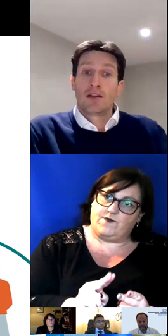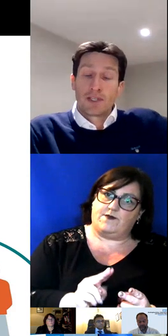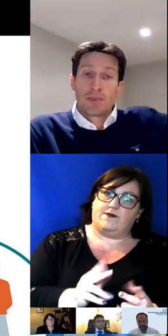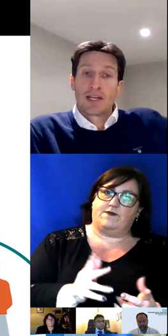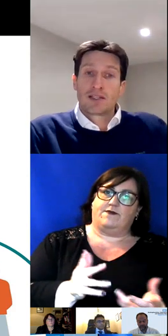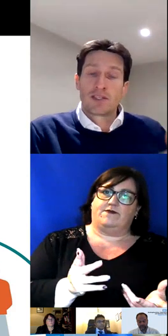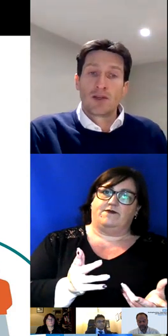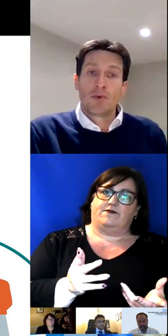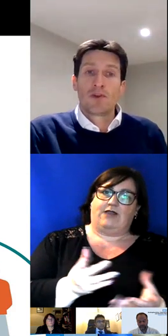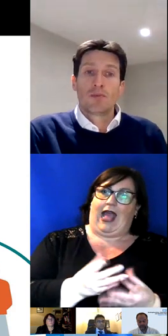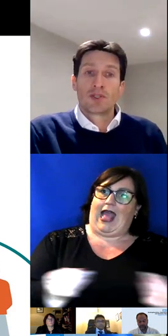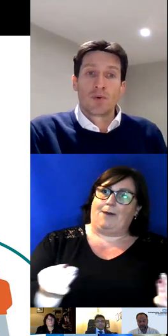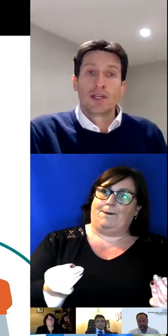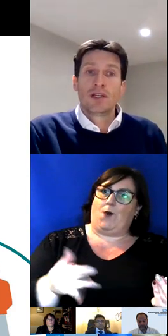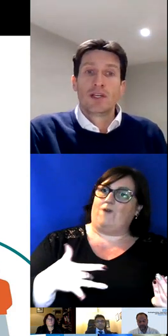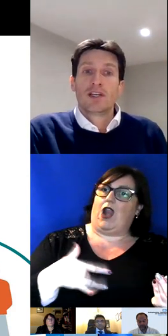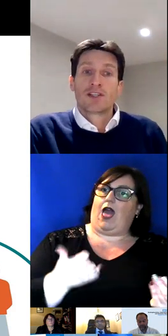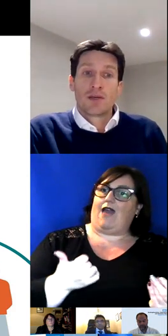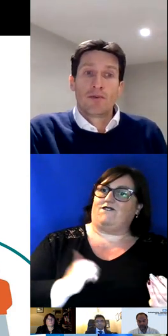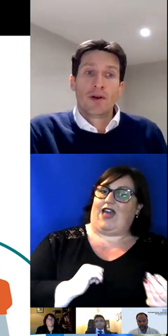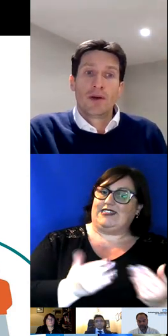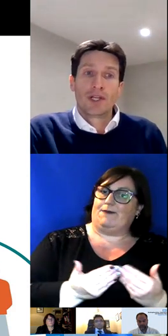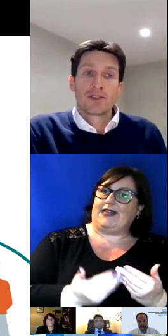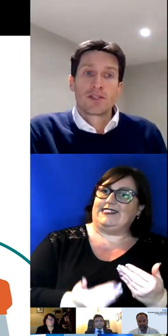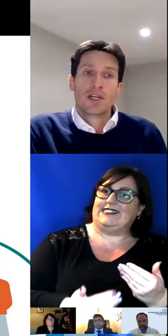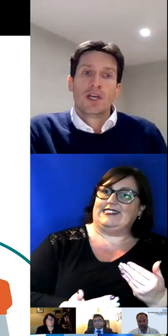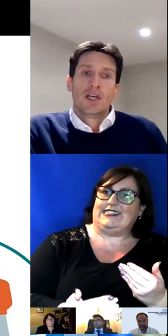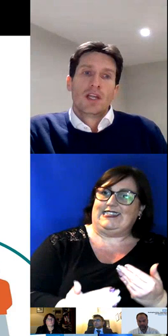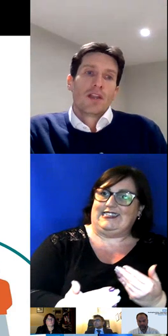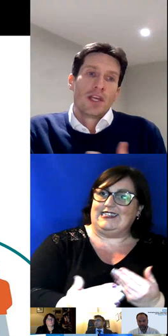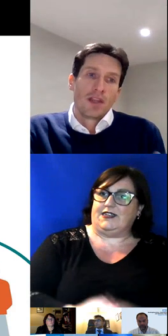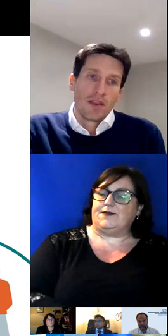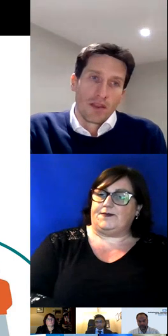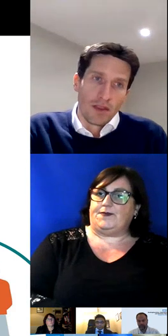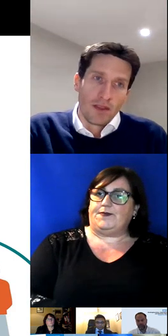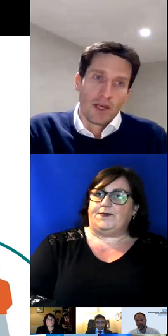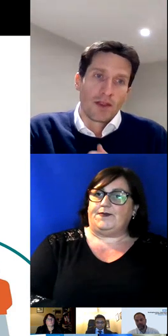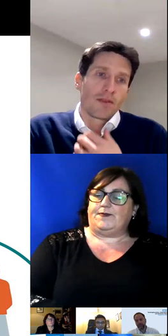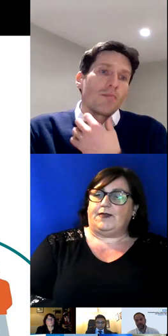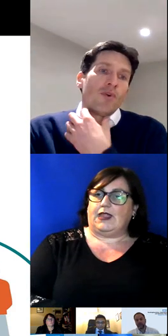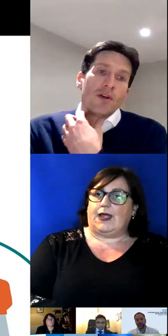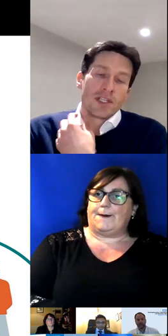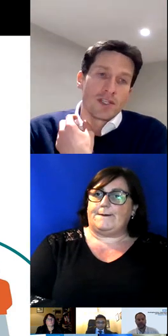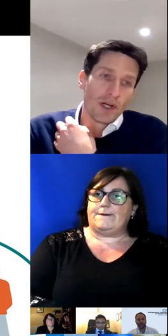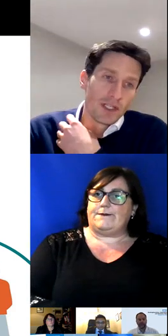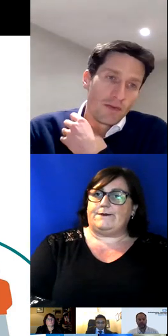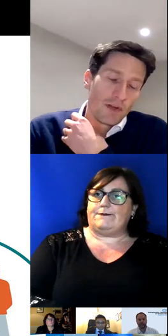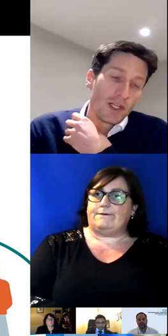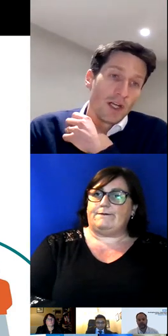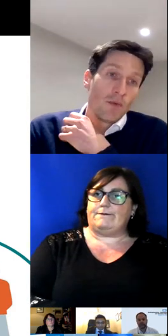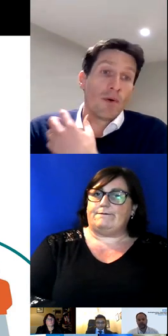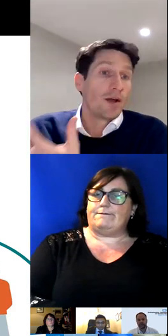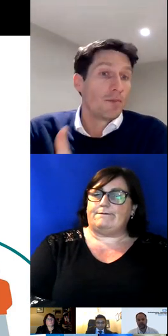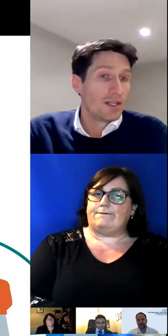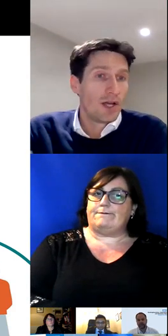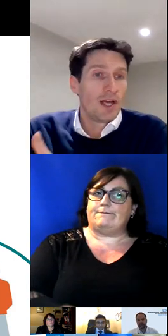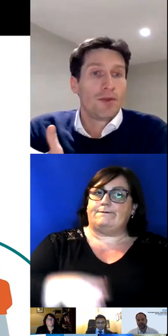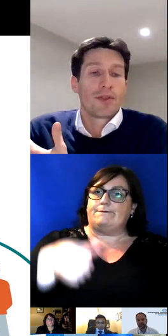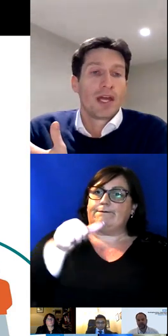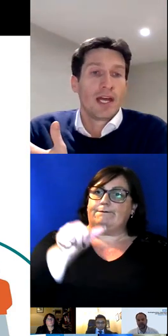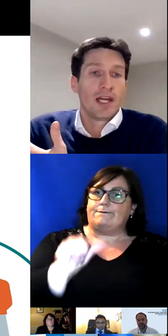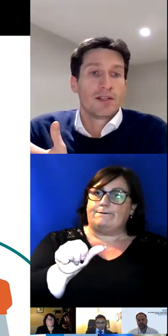gap in life expectancy that we've got between some of our areas. The other priorities that we identified here were